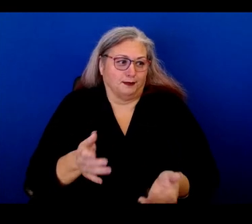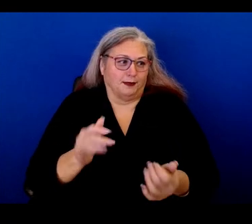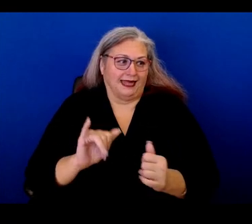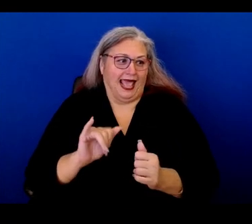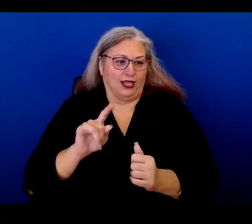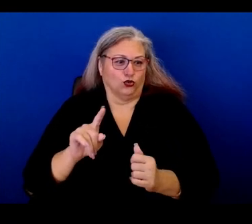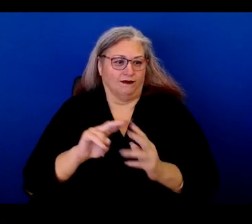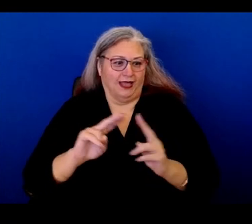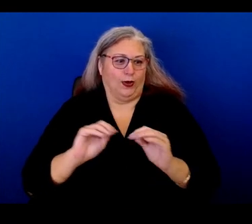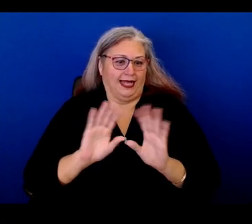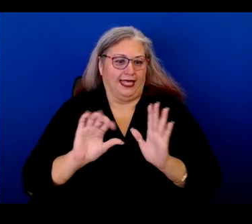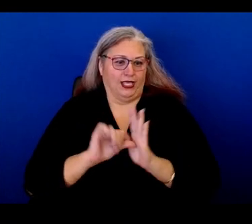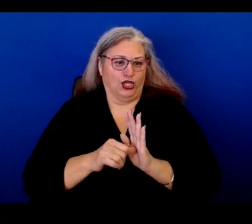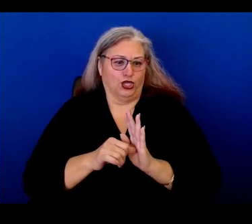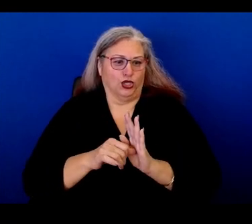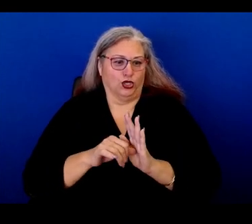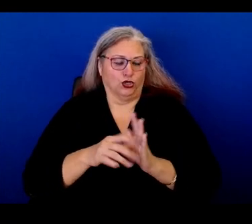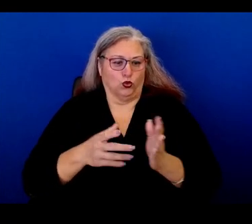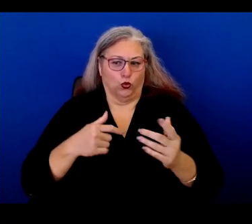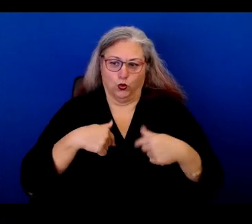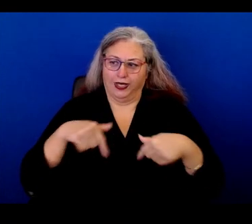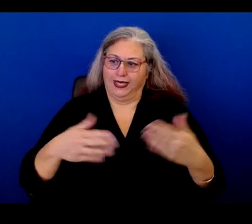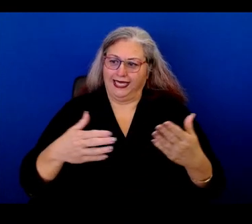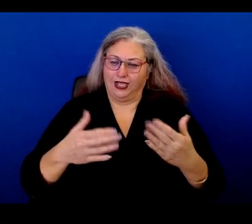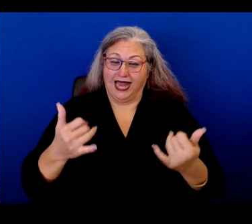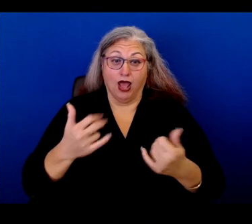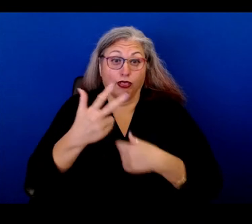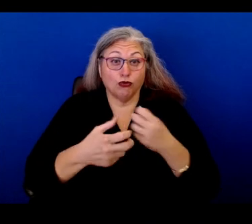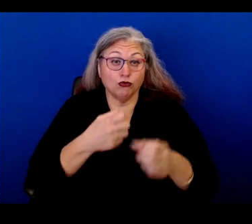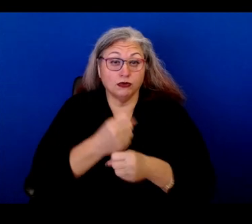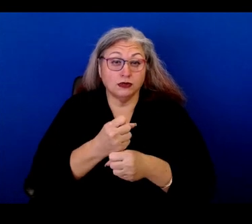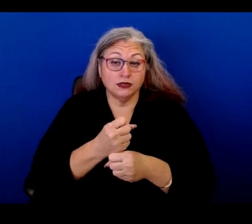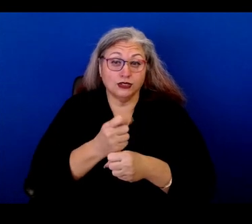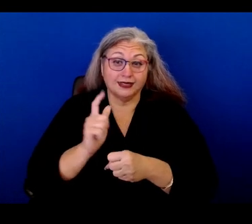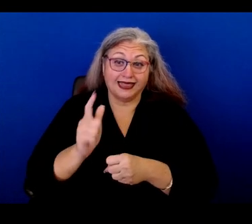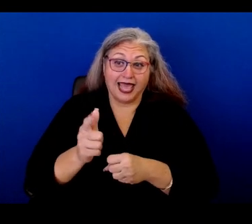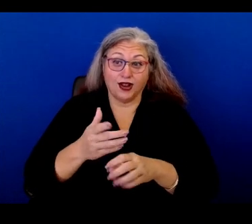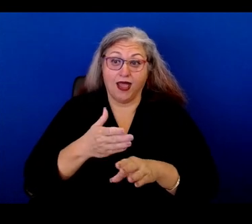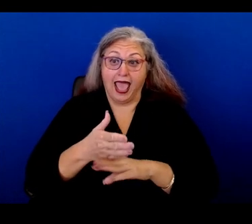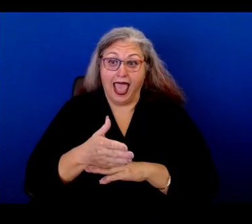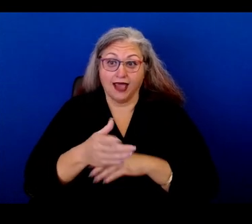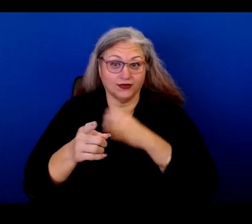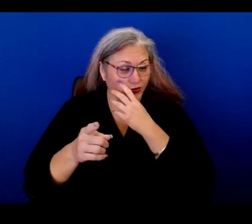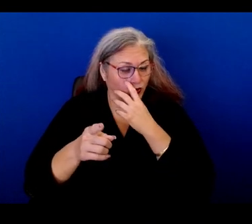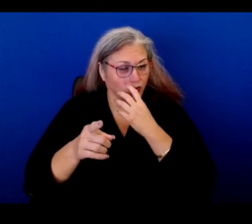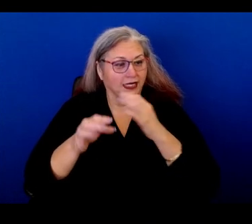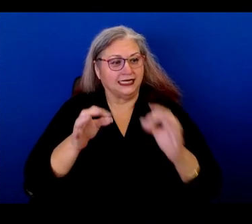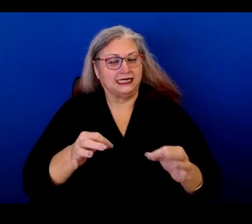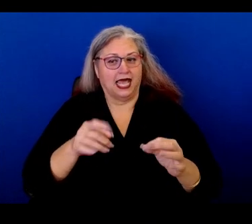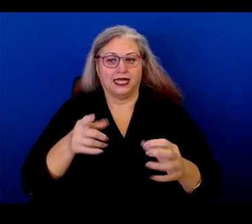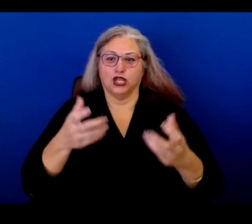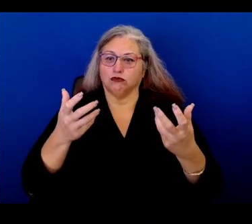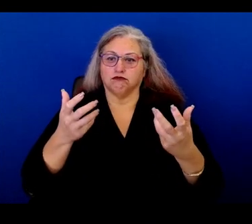feel very clear about. And so we are here now 3 years later after after you decided to